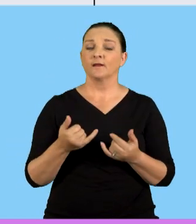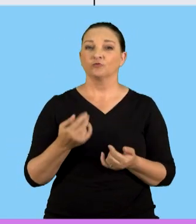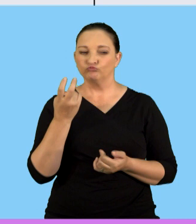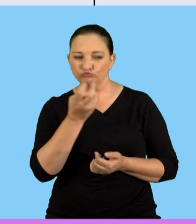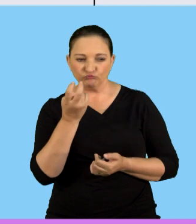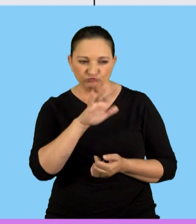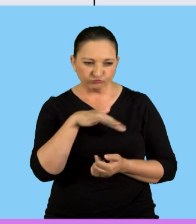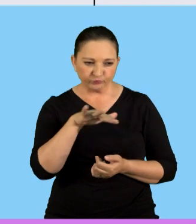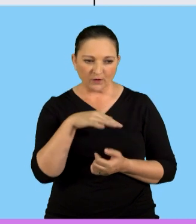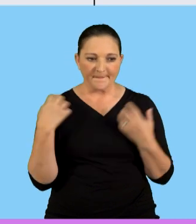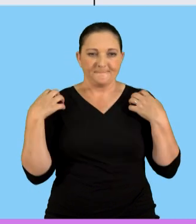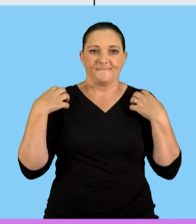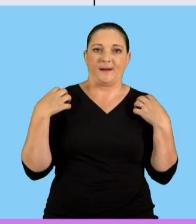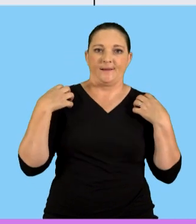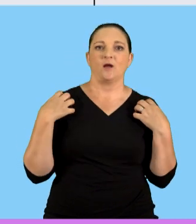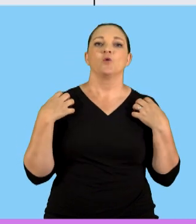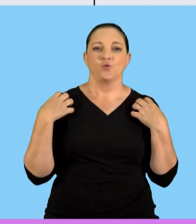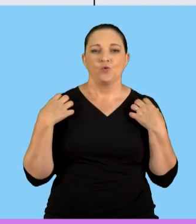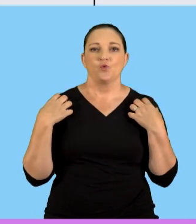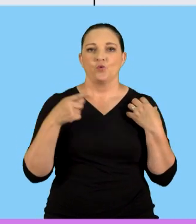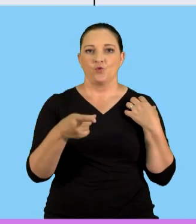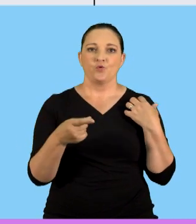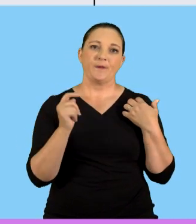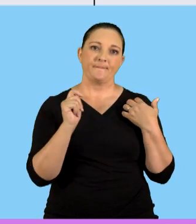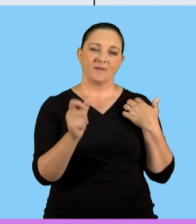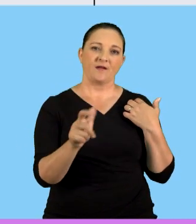charges 500 Rand per night.